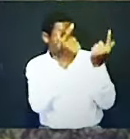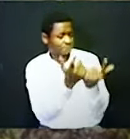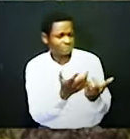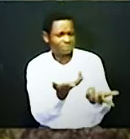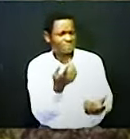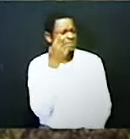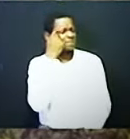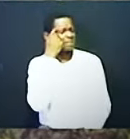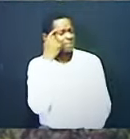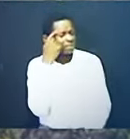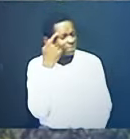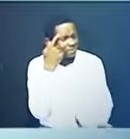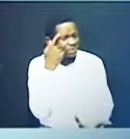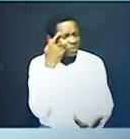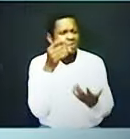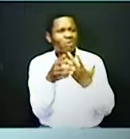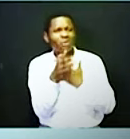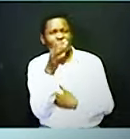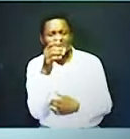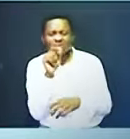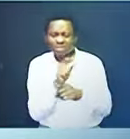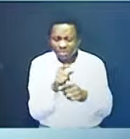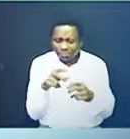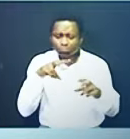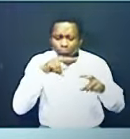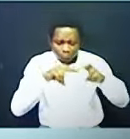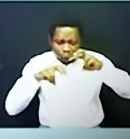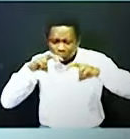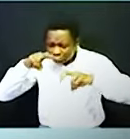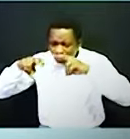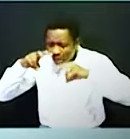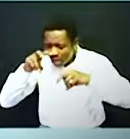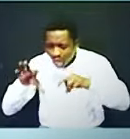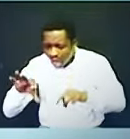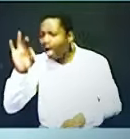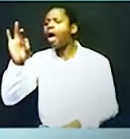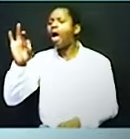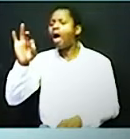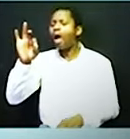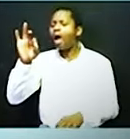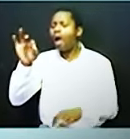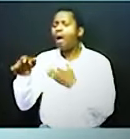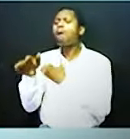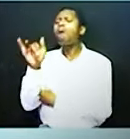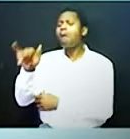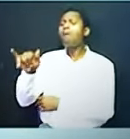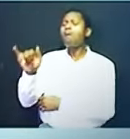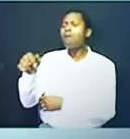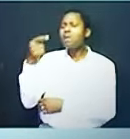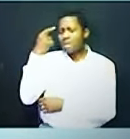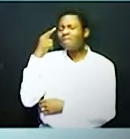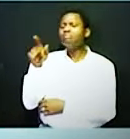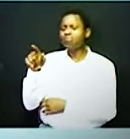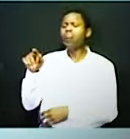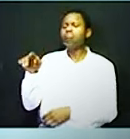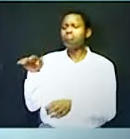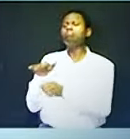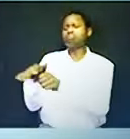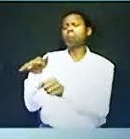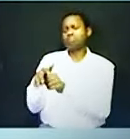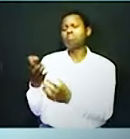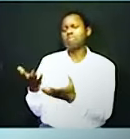is a deduction from evidence which they consider adequate.